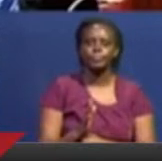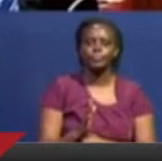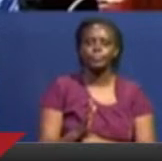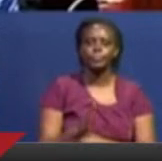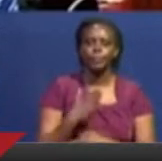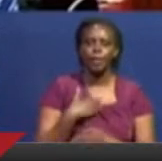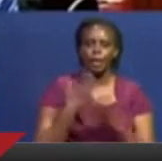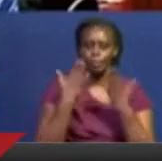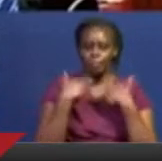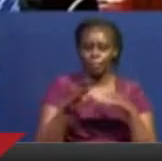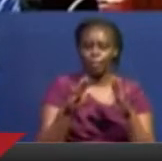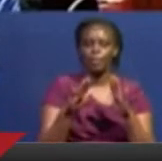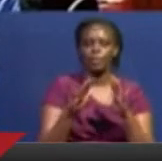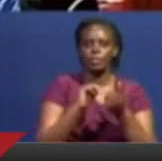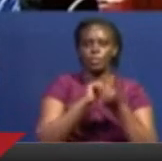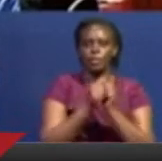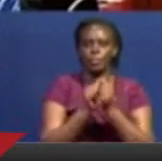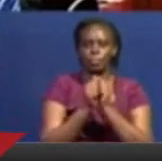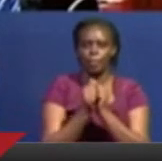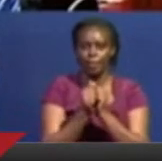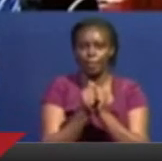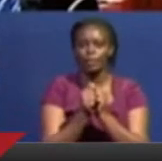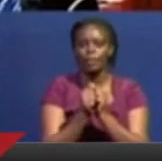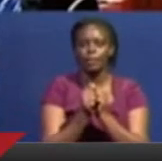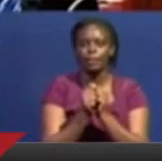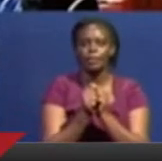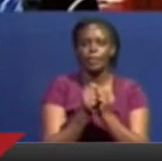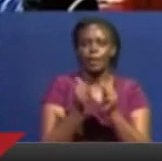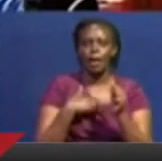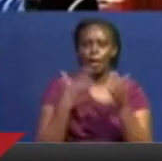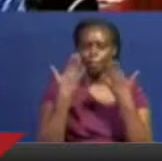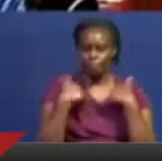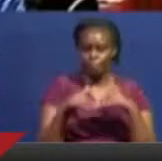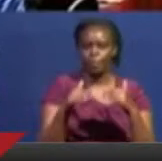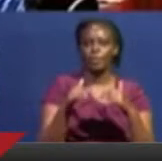I conclude this amendment